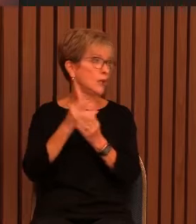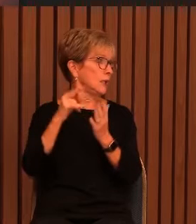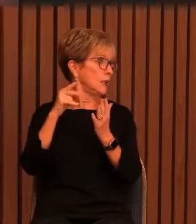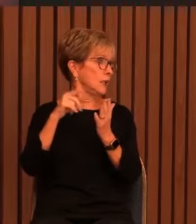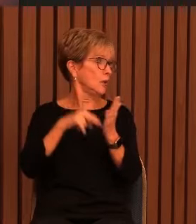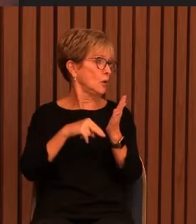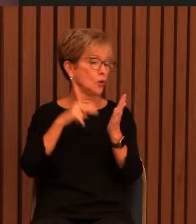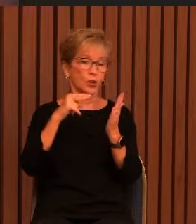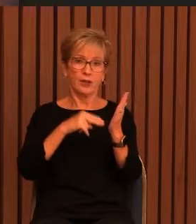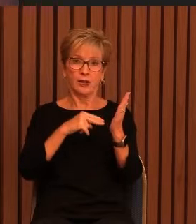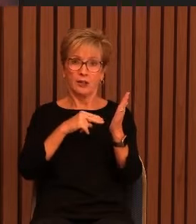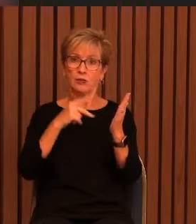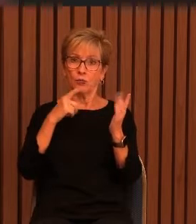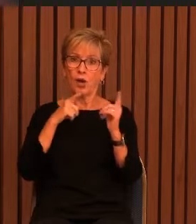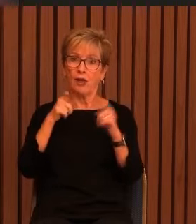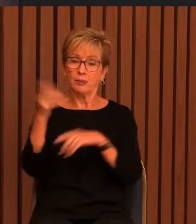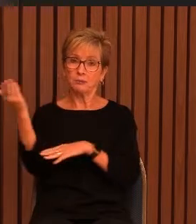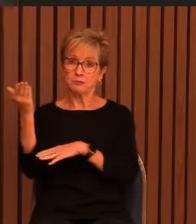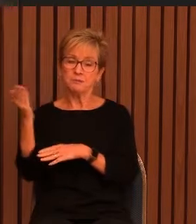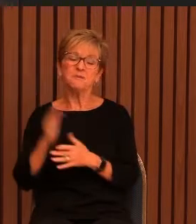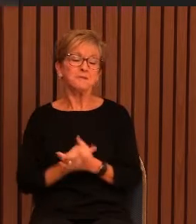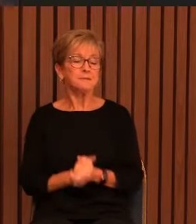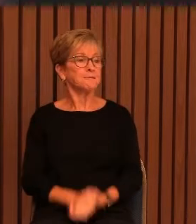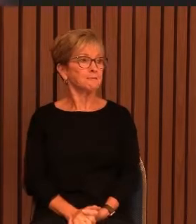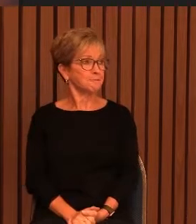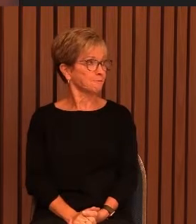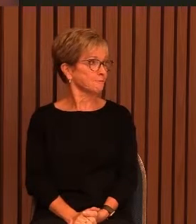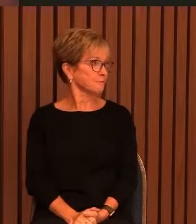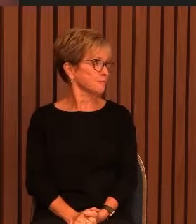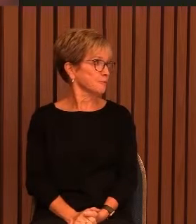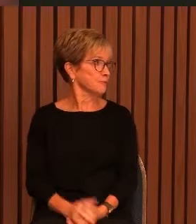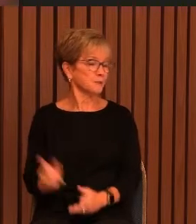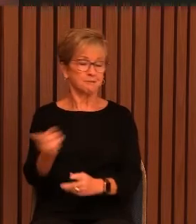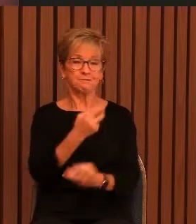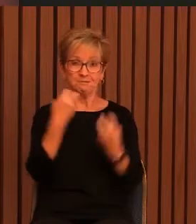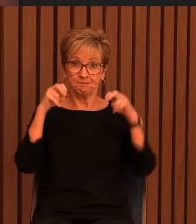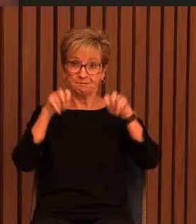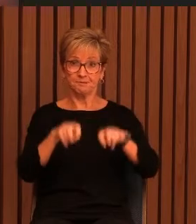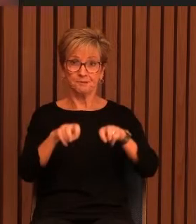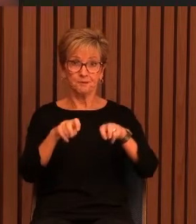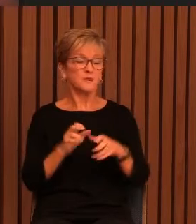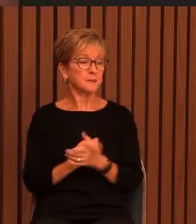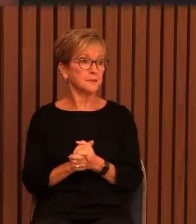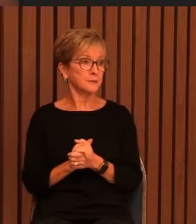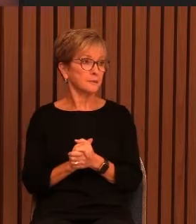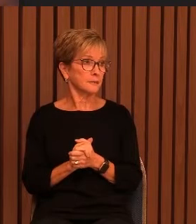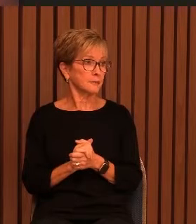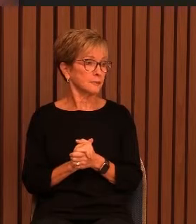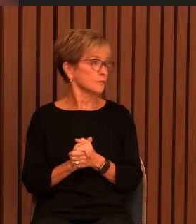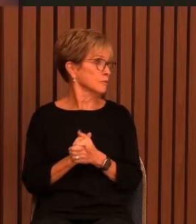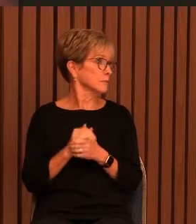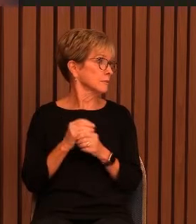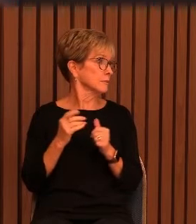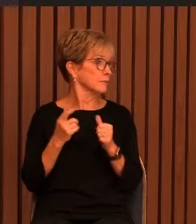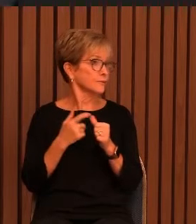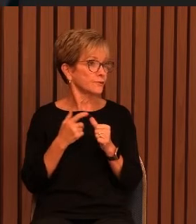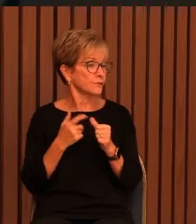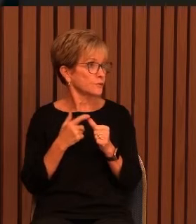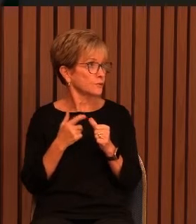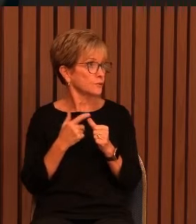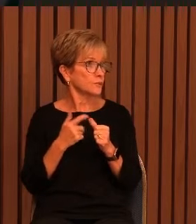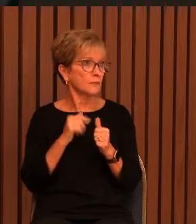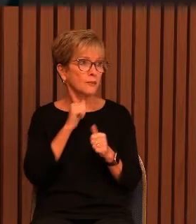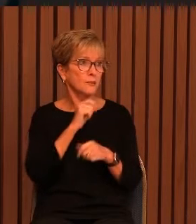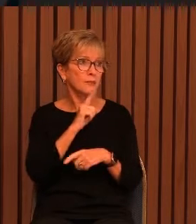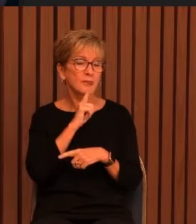have that sticker in. I don't know. Press the one that looks like somebody talking.